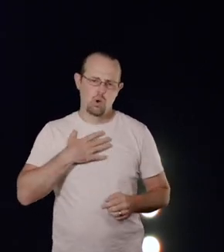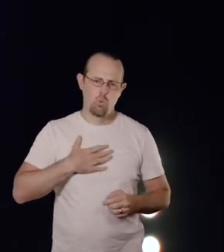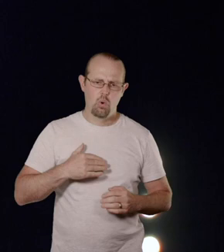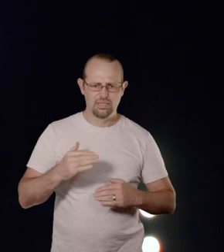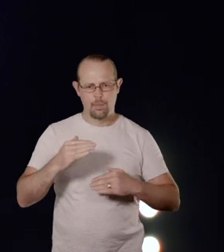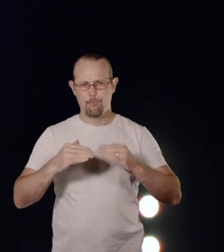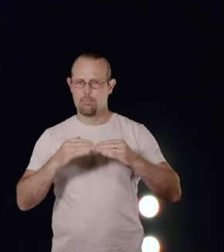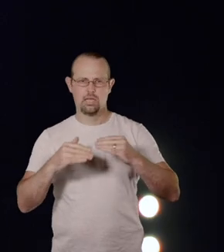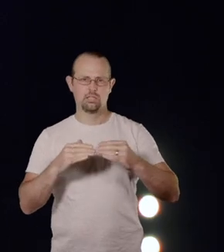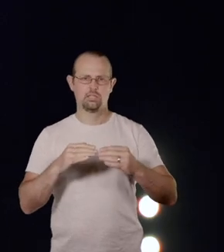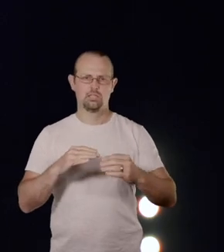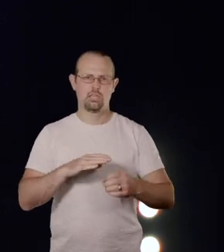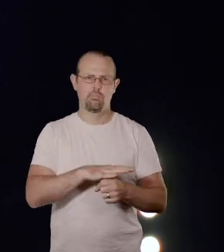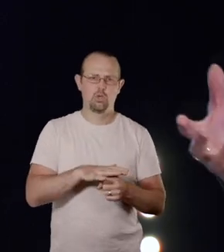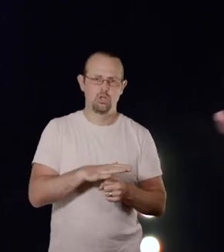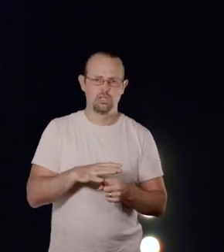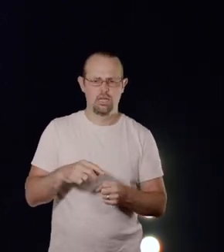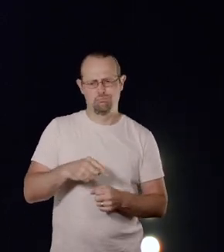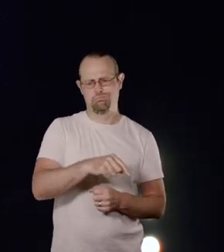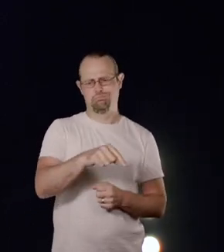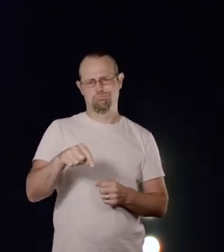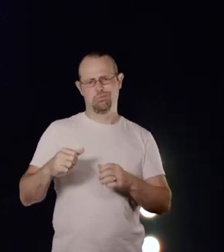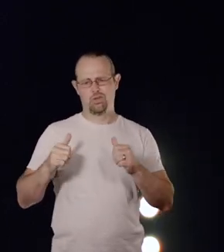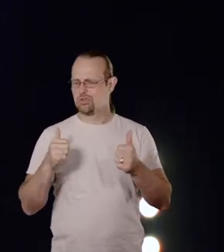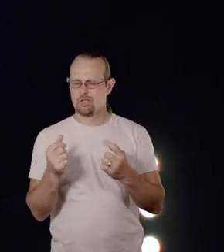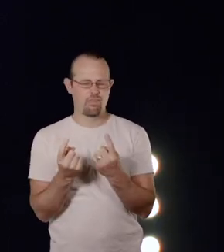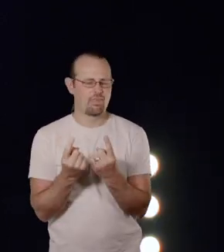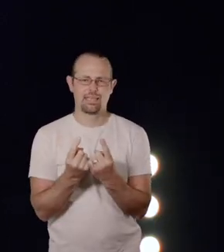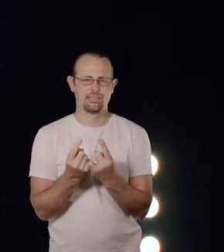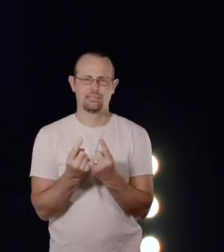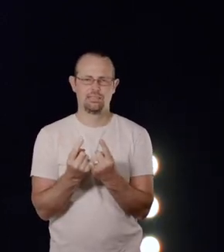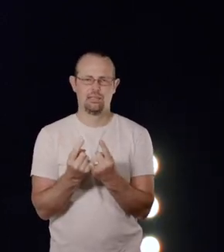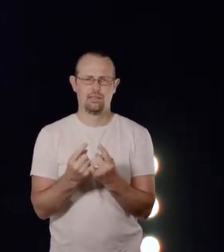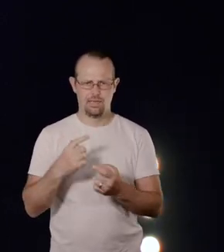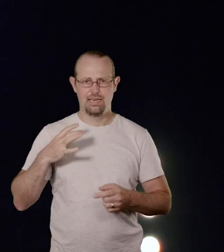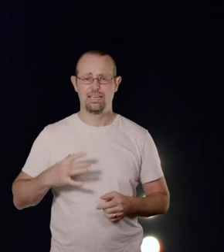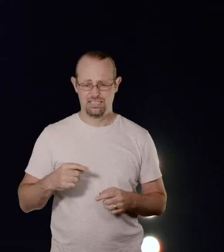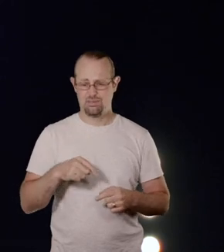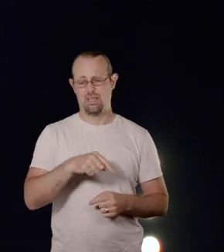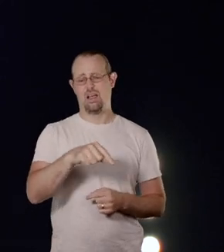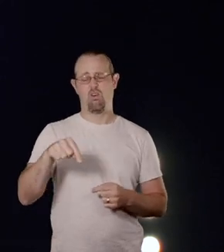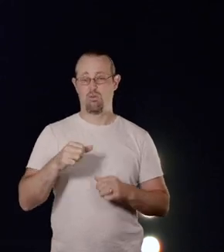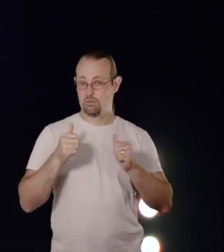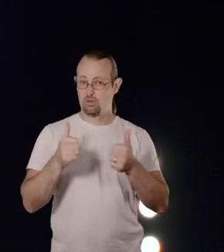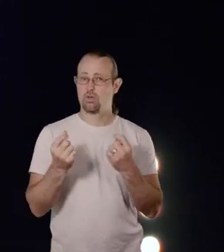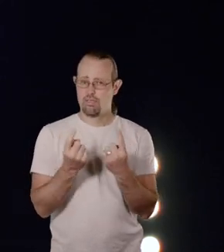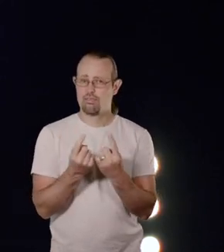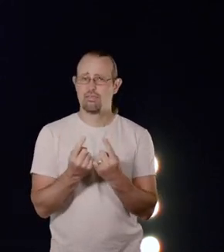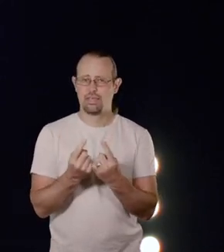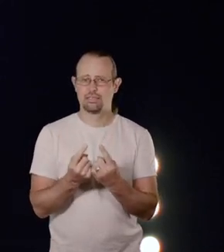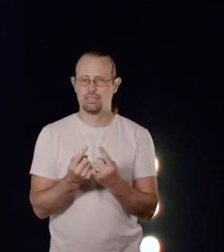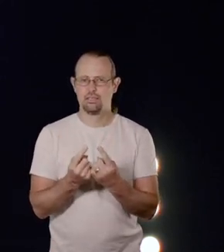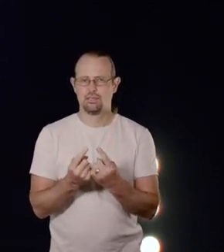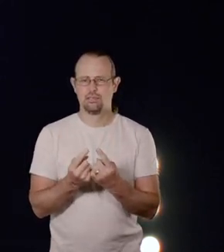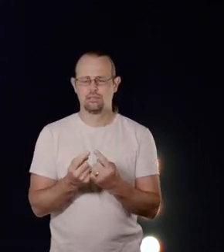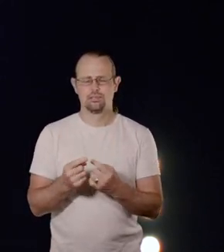good content. We want to build community, but it needs to be around good content because if all you do when you get together is start to worry